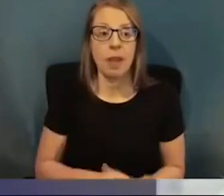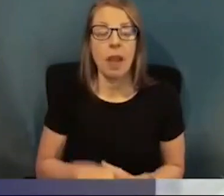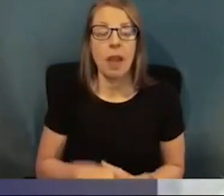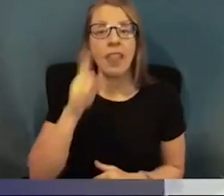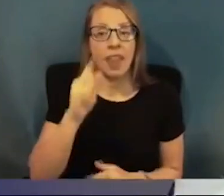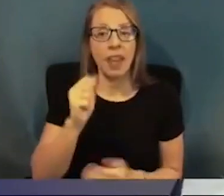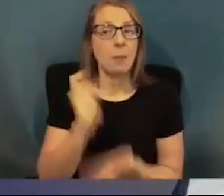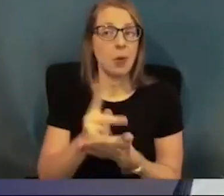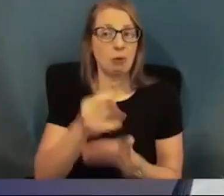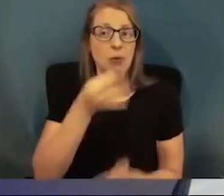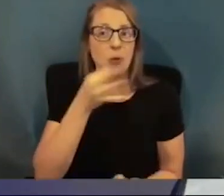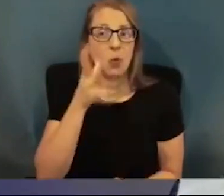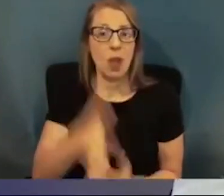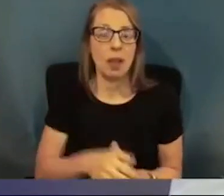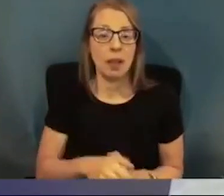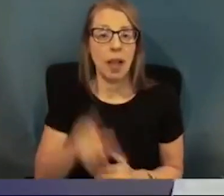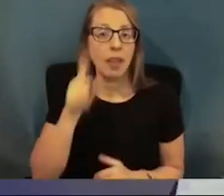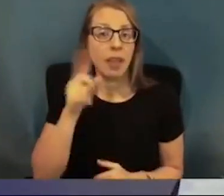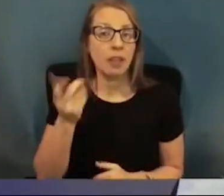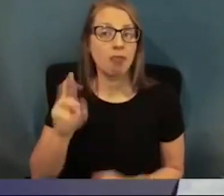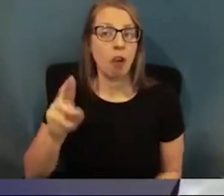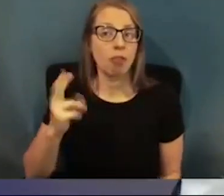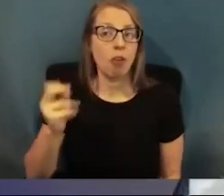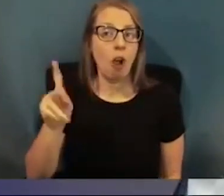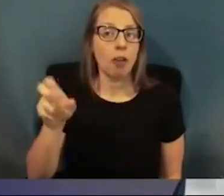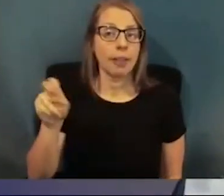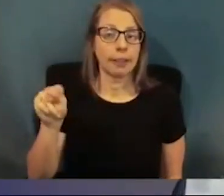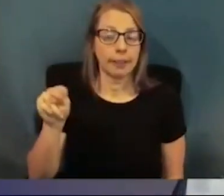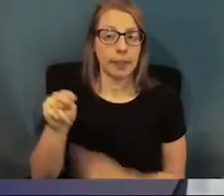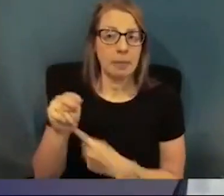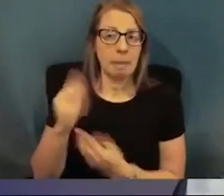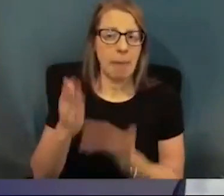Dr. Hawkinson could enlighten us on maybe the